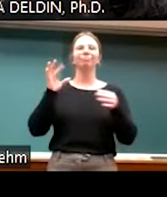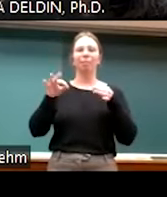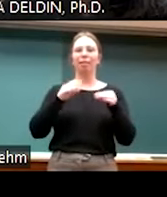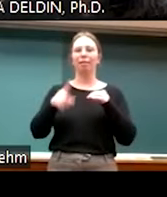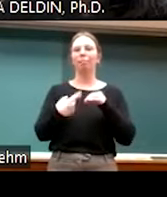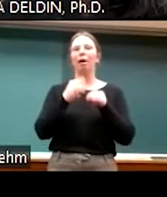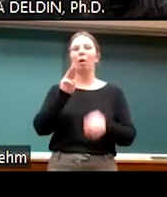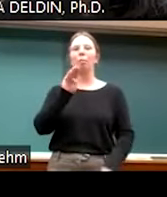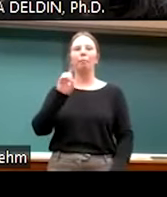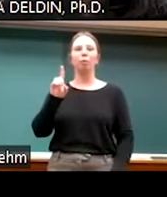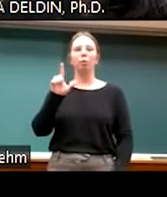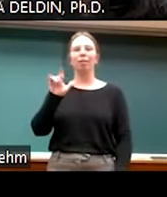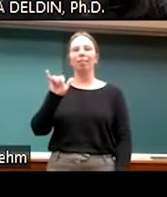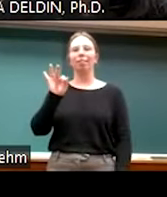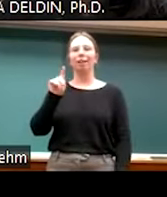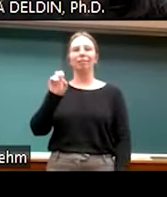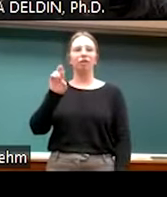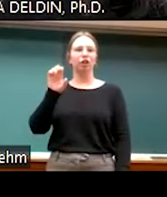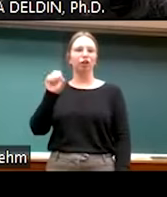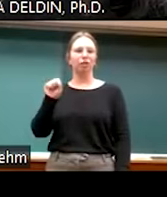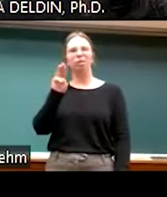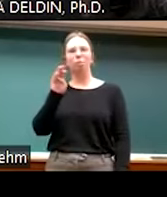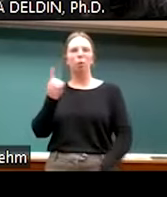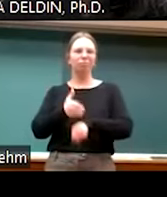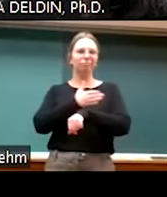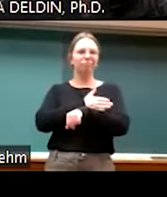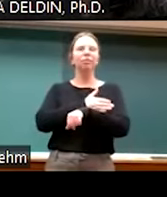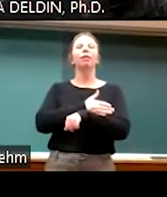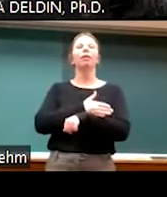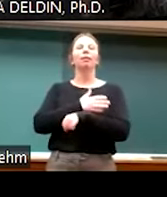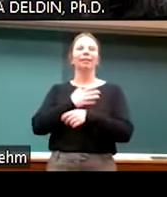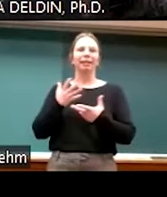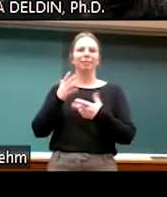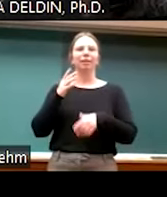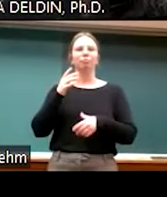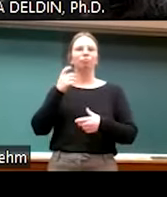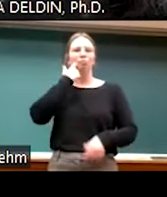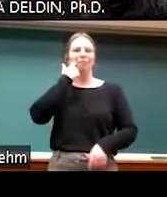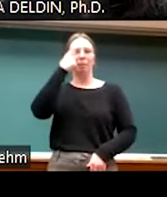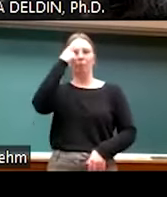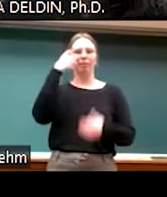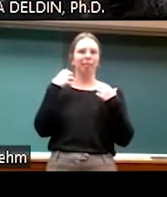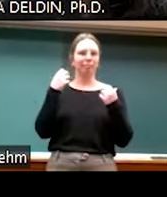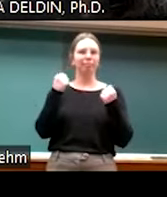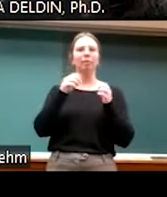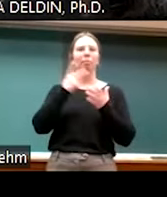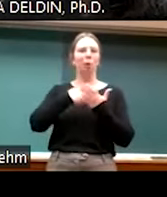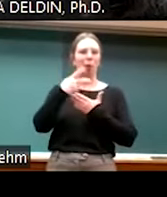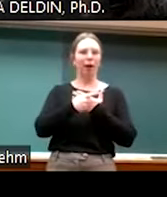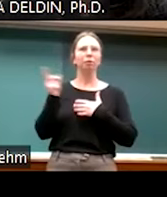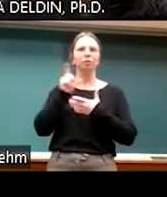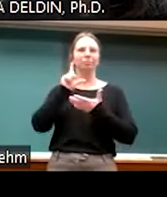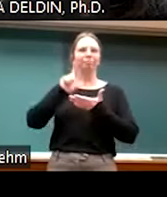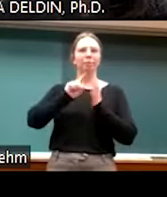wellness program about which she's published many articles and has more on the way. She created